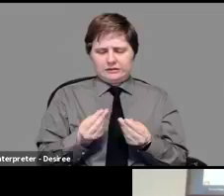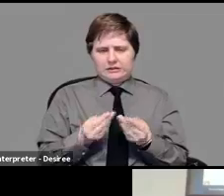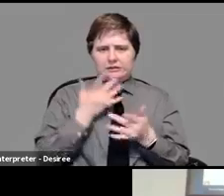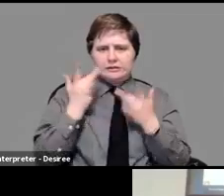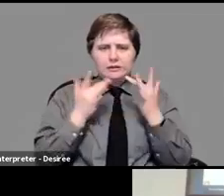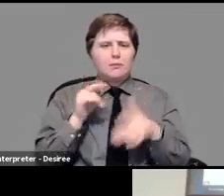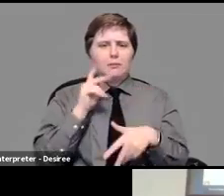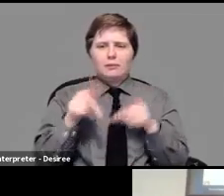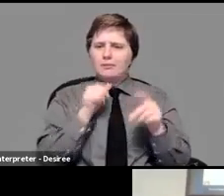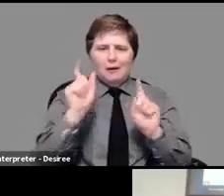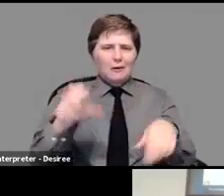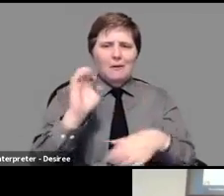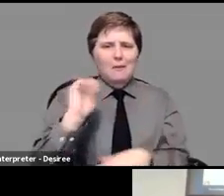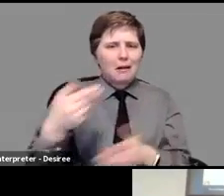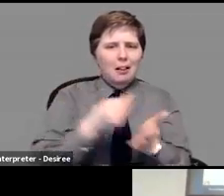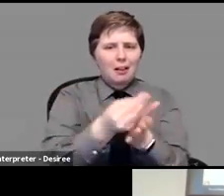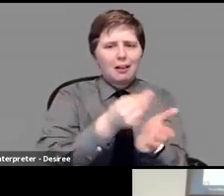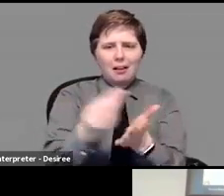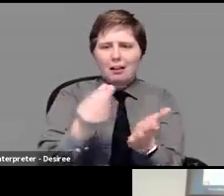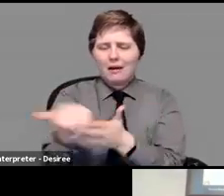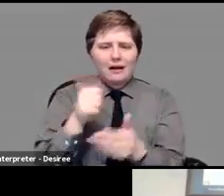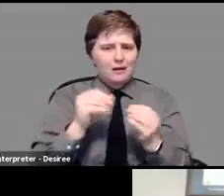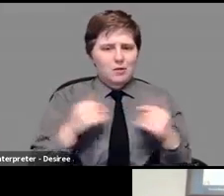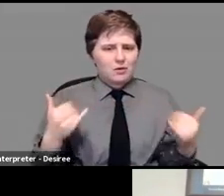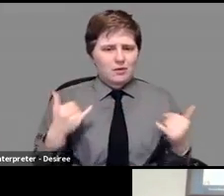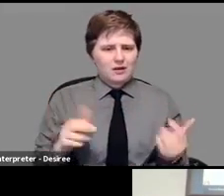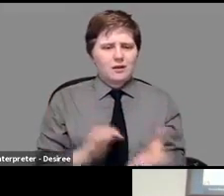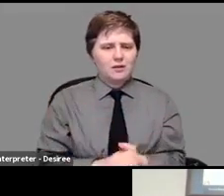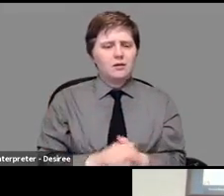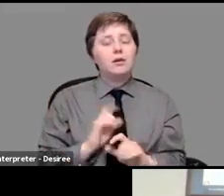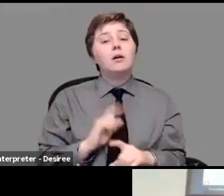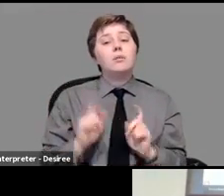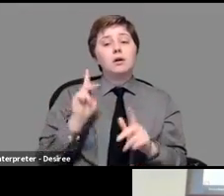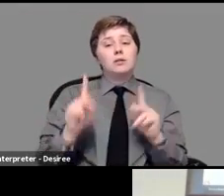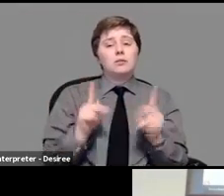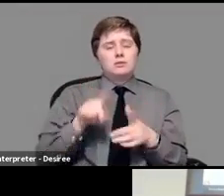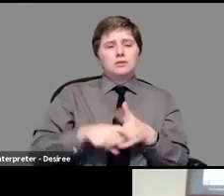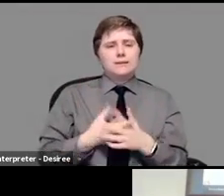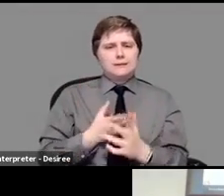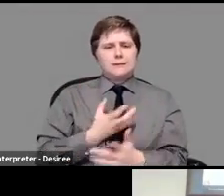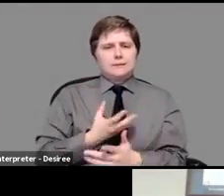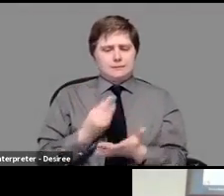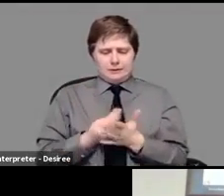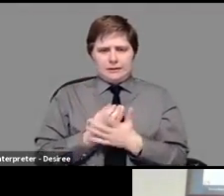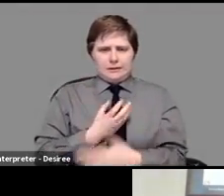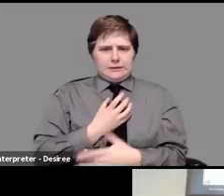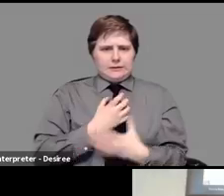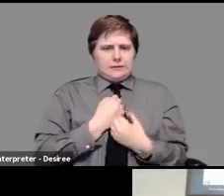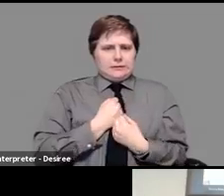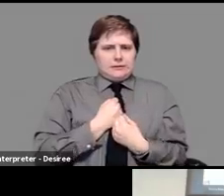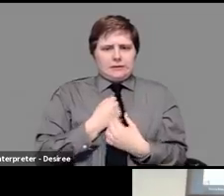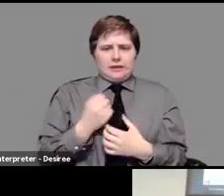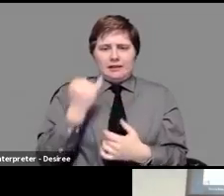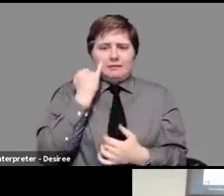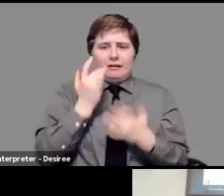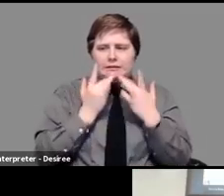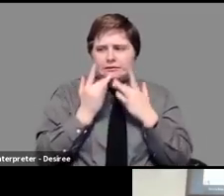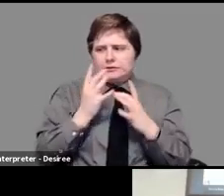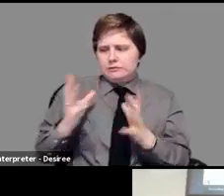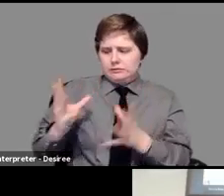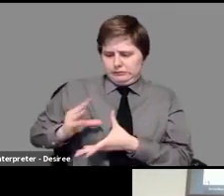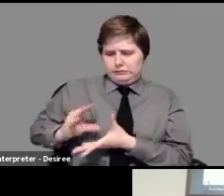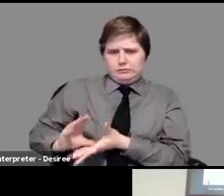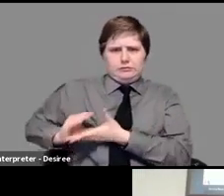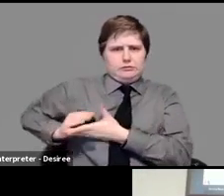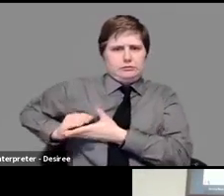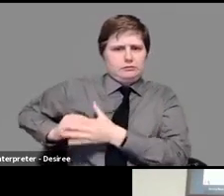shopping anymore at all. But people start to hold their money tight when they get unsure about the future.